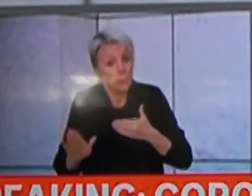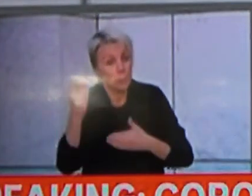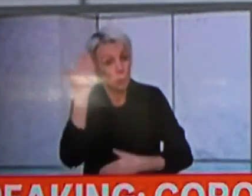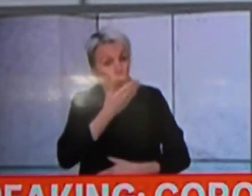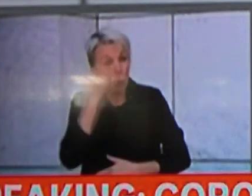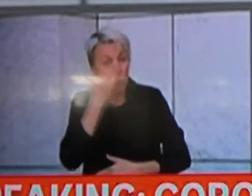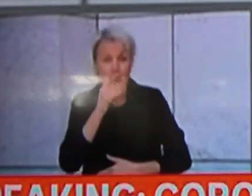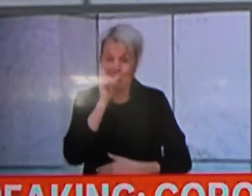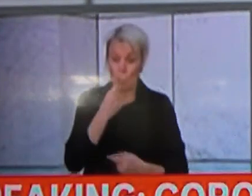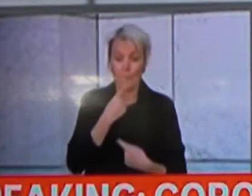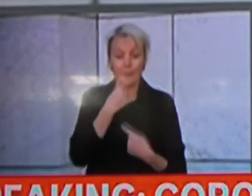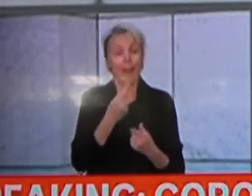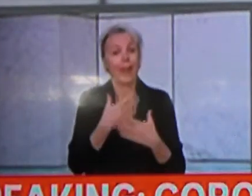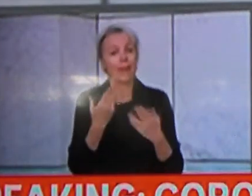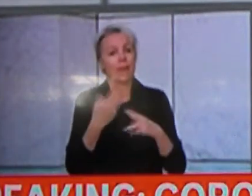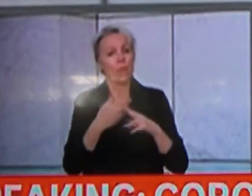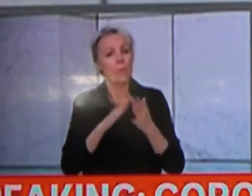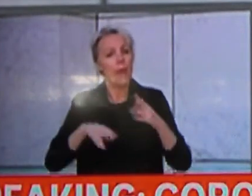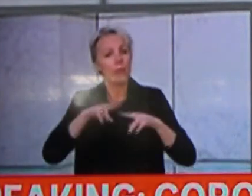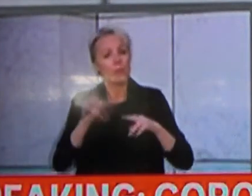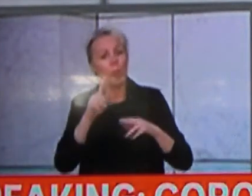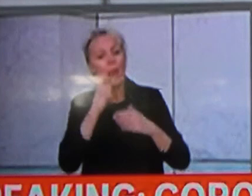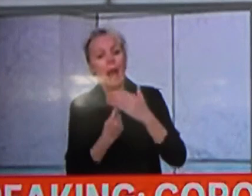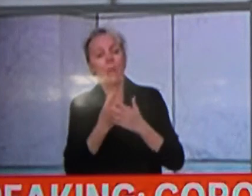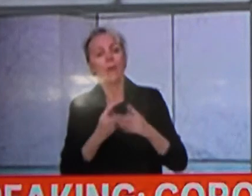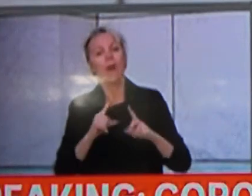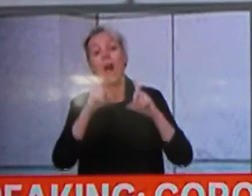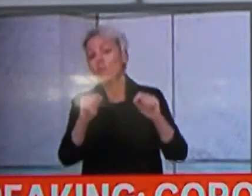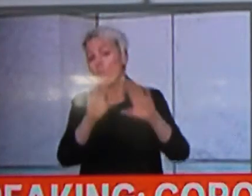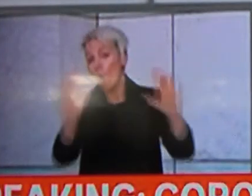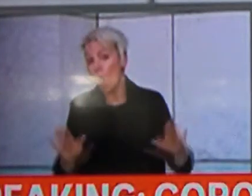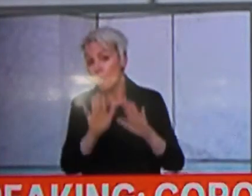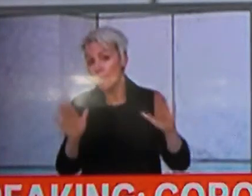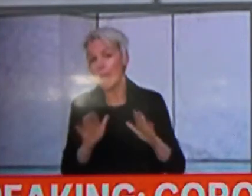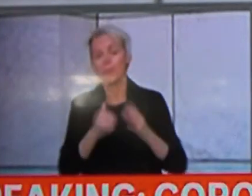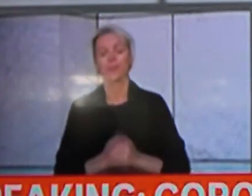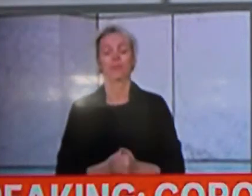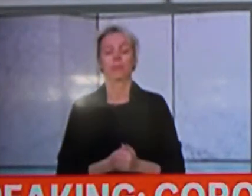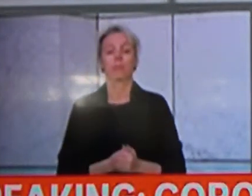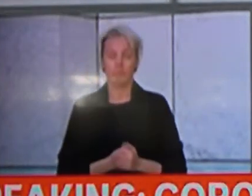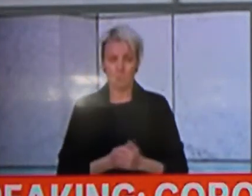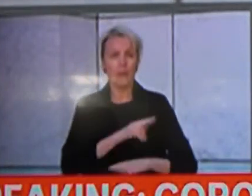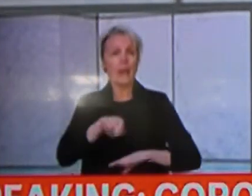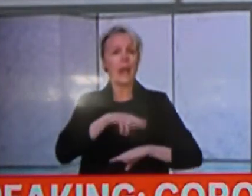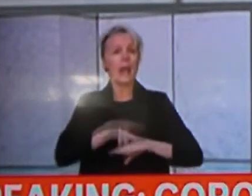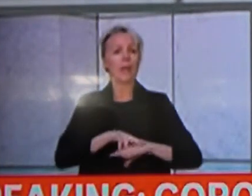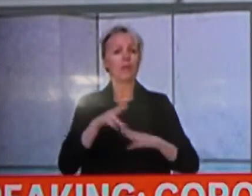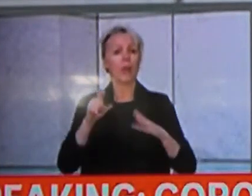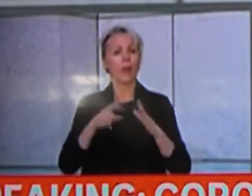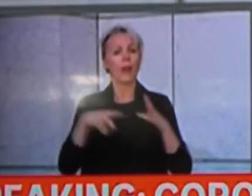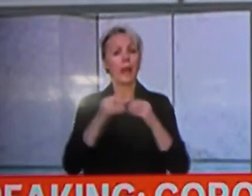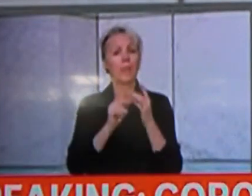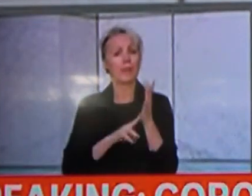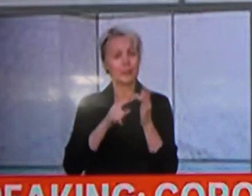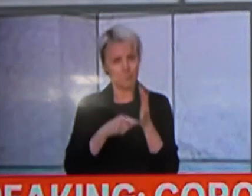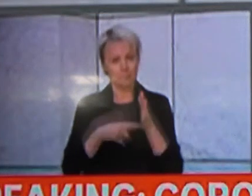that schools will remain open after the school holidays? Well, that is the position of the advice, and that is the decision that National Cabinet has taken. If there was any change to